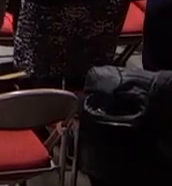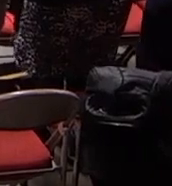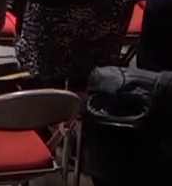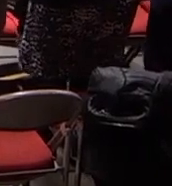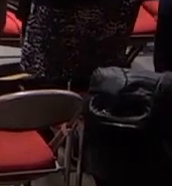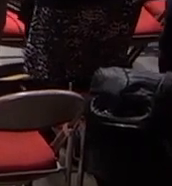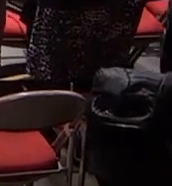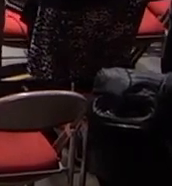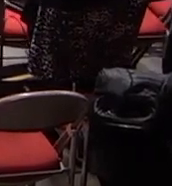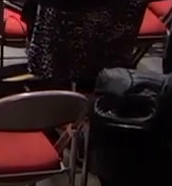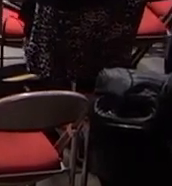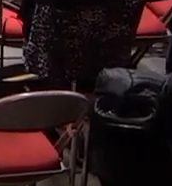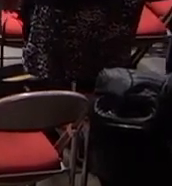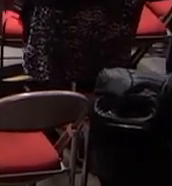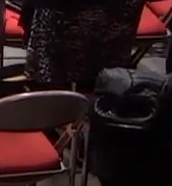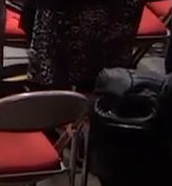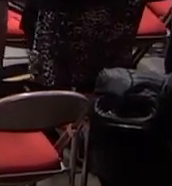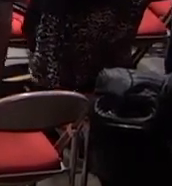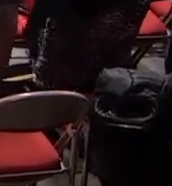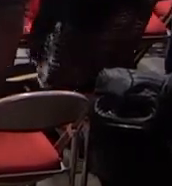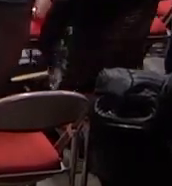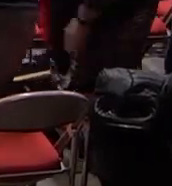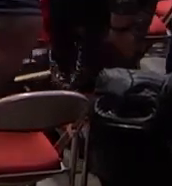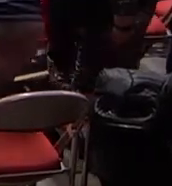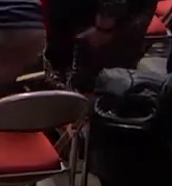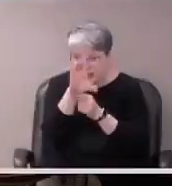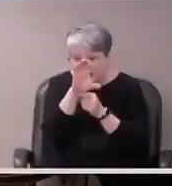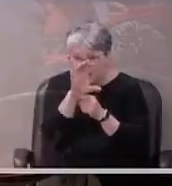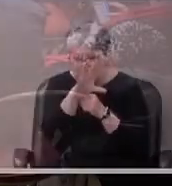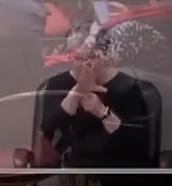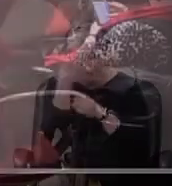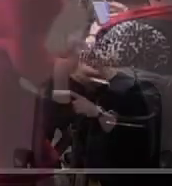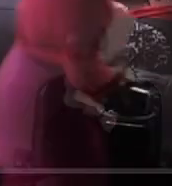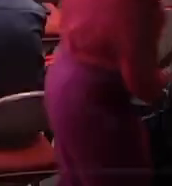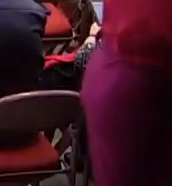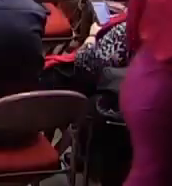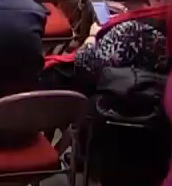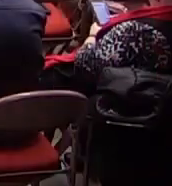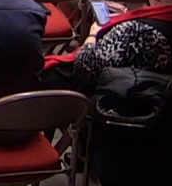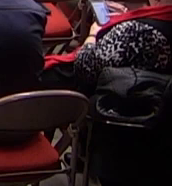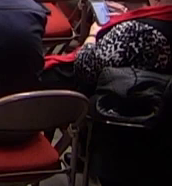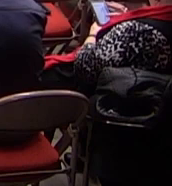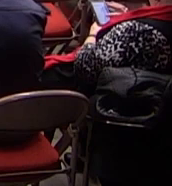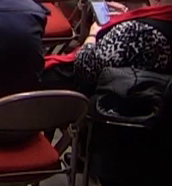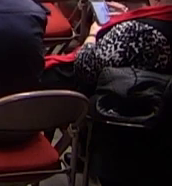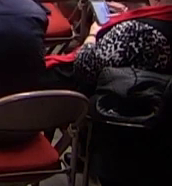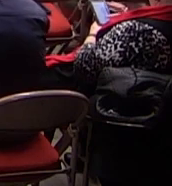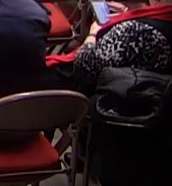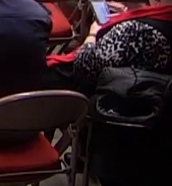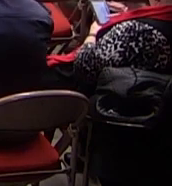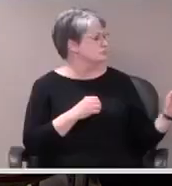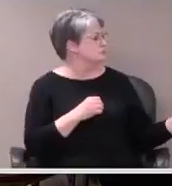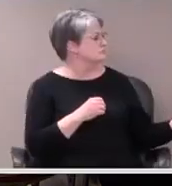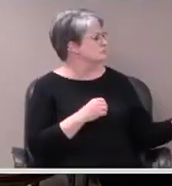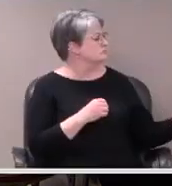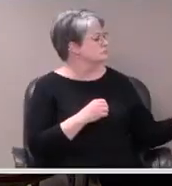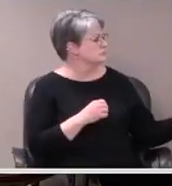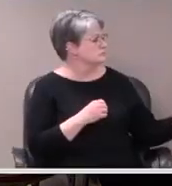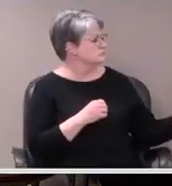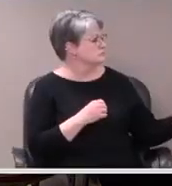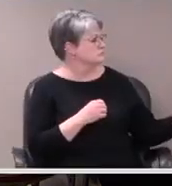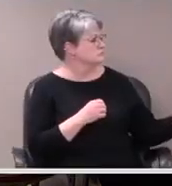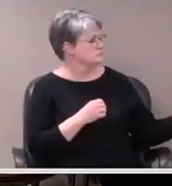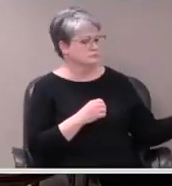Thank you. Now you have about 30 seconds to clear the room. Be set. Here we go. Okay, thank